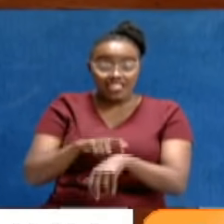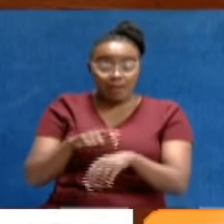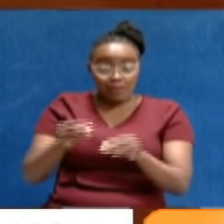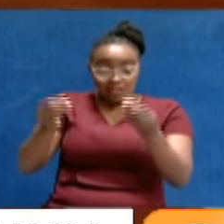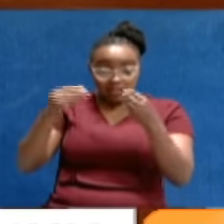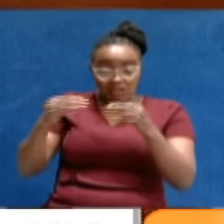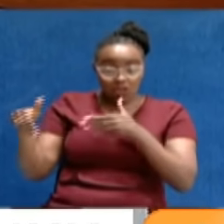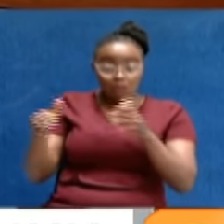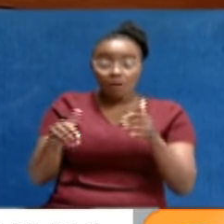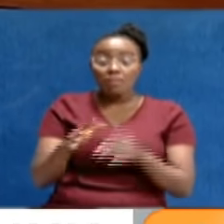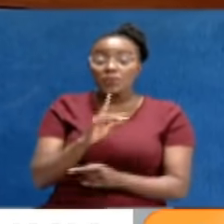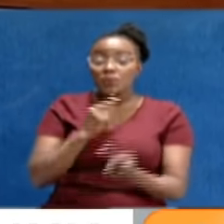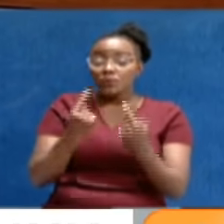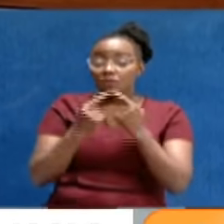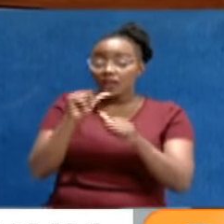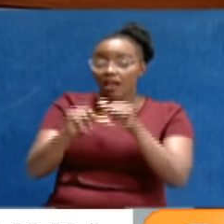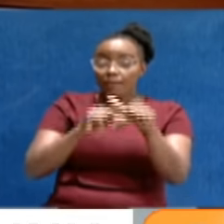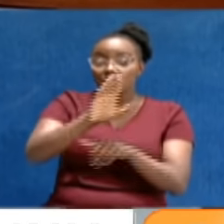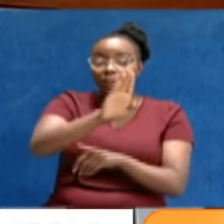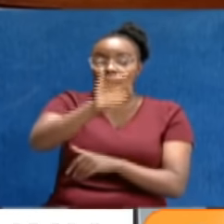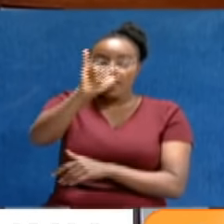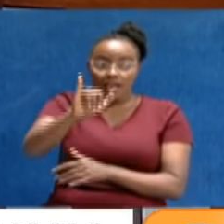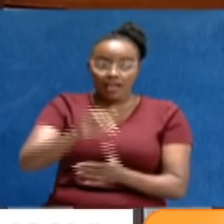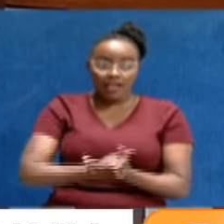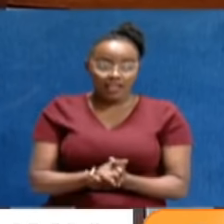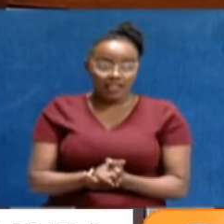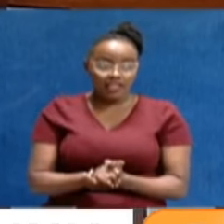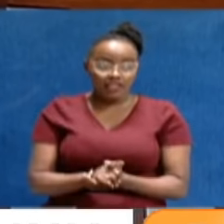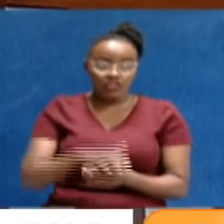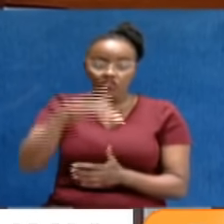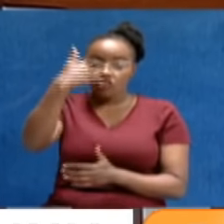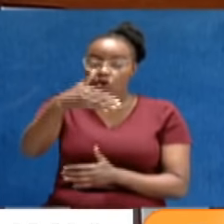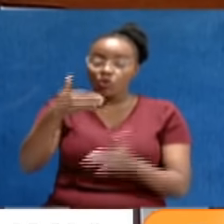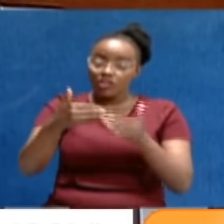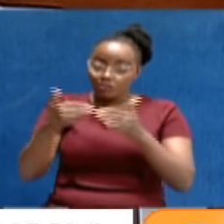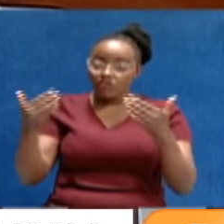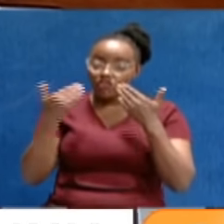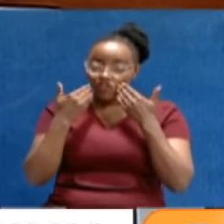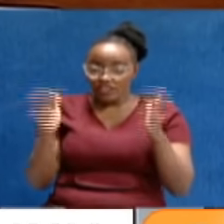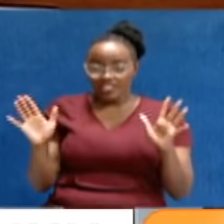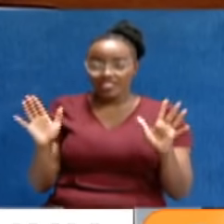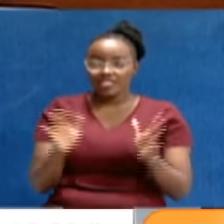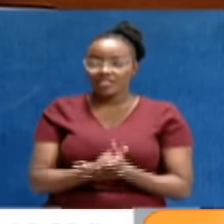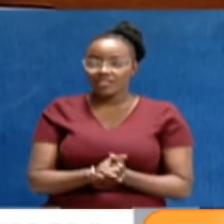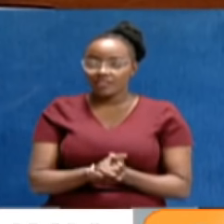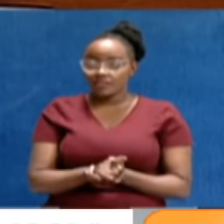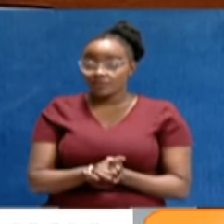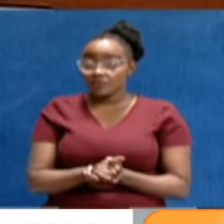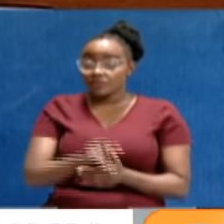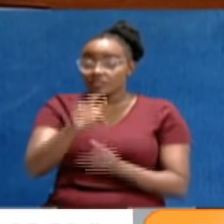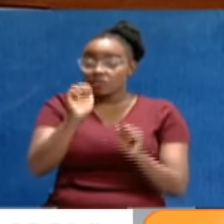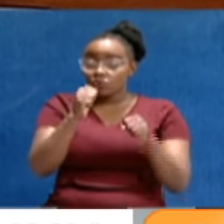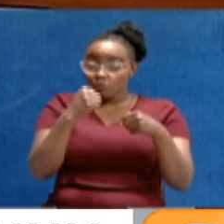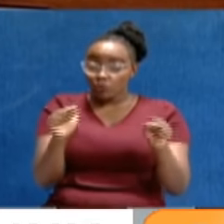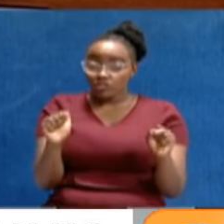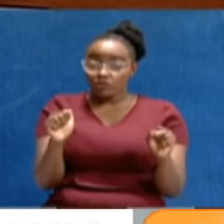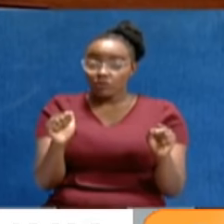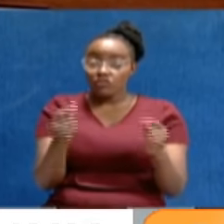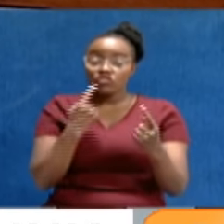been given an opportunity to talk about BBI, not in writing, I have said before that you